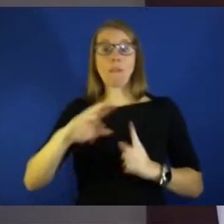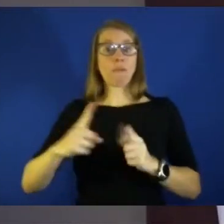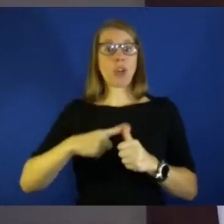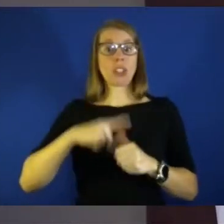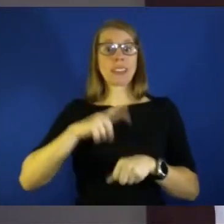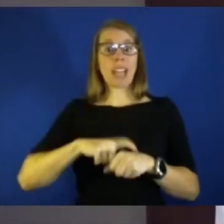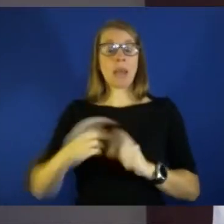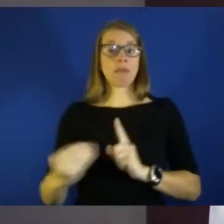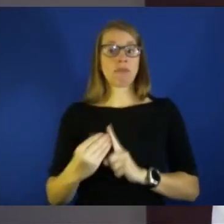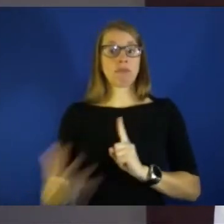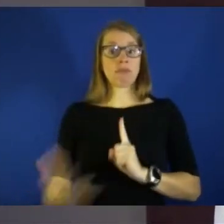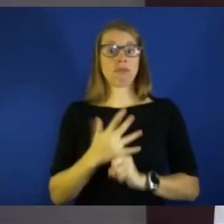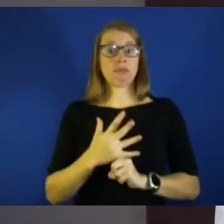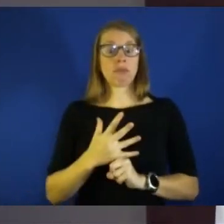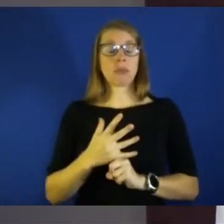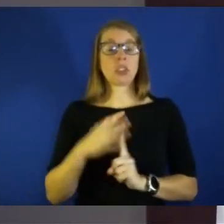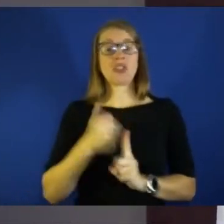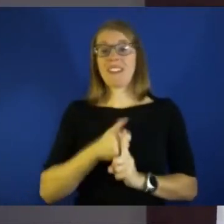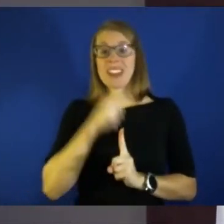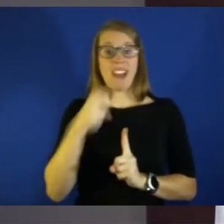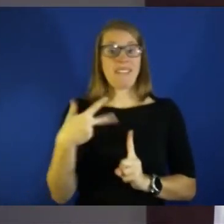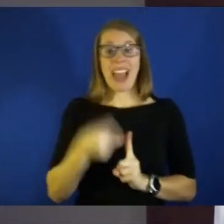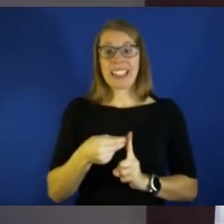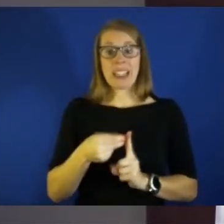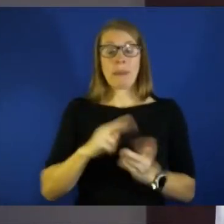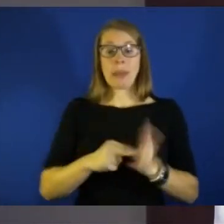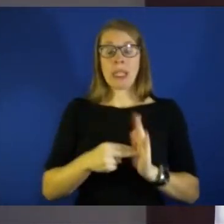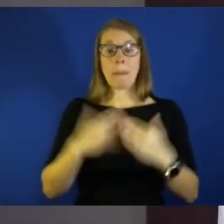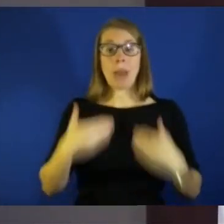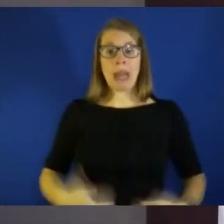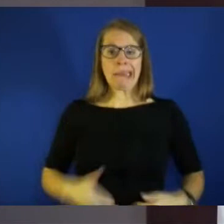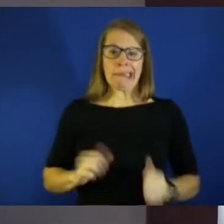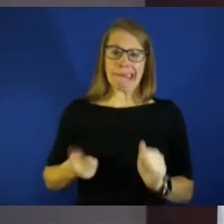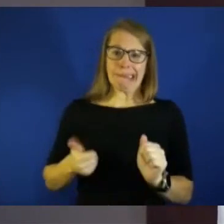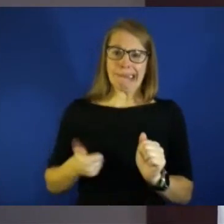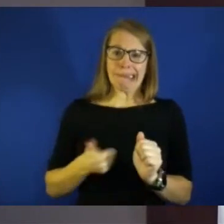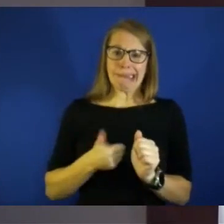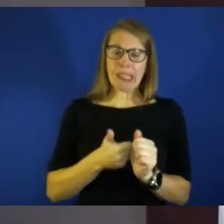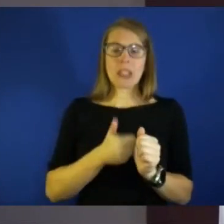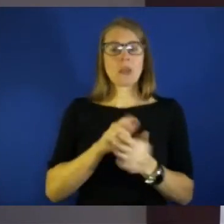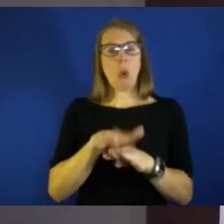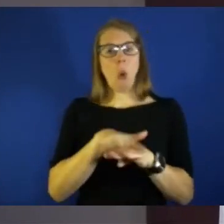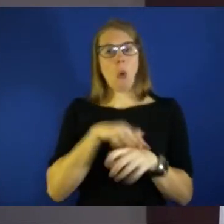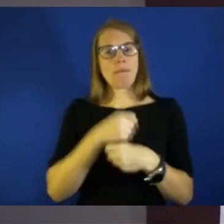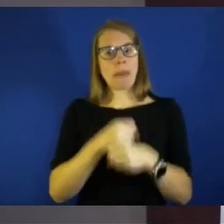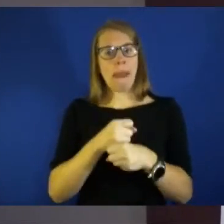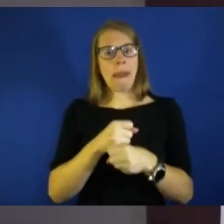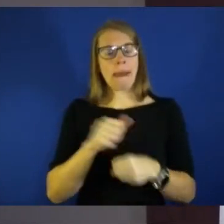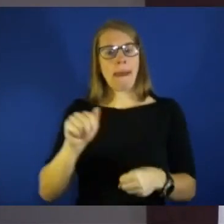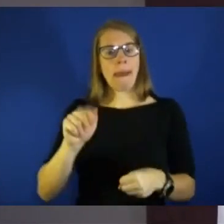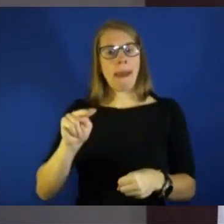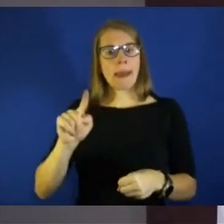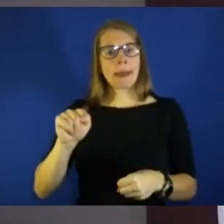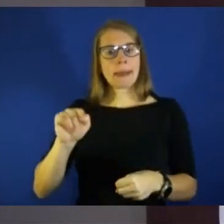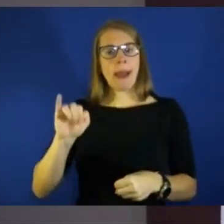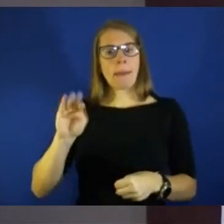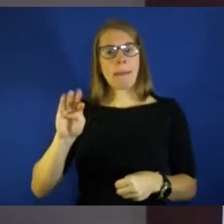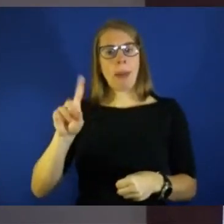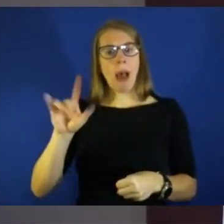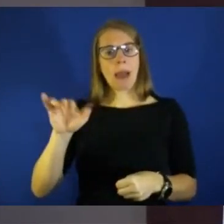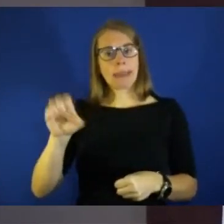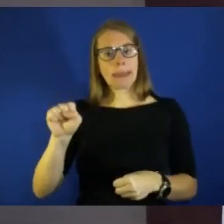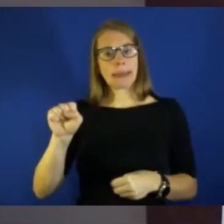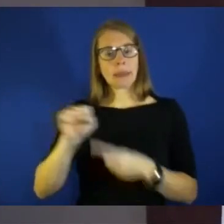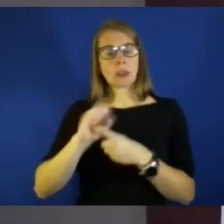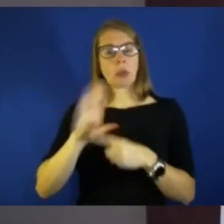for instance, it's going to take a while to make those antibodies. So we are giving antibodies to the person to fight off COVID.